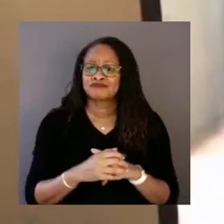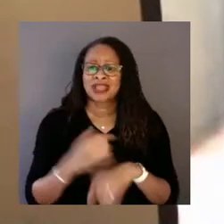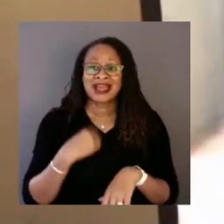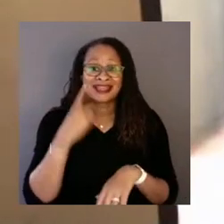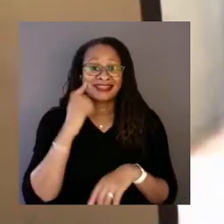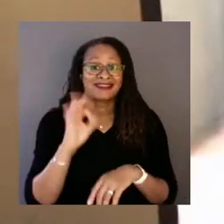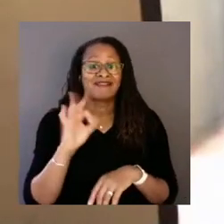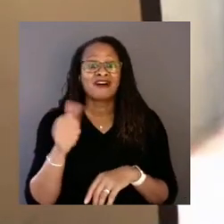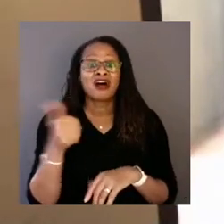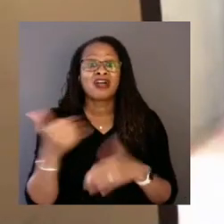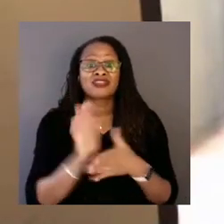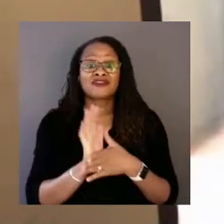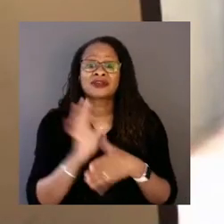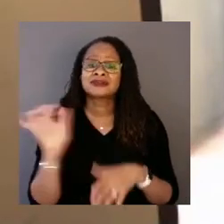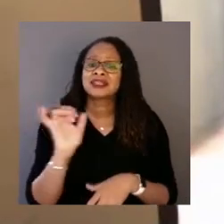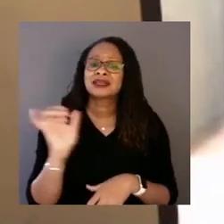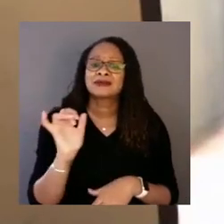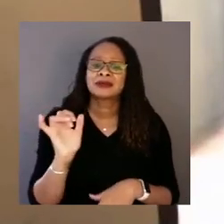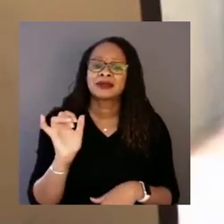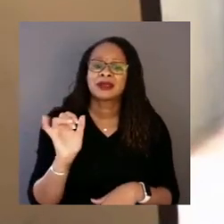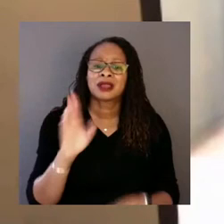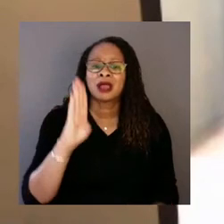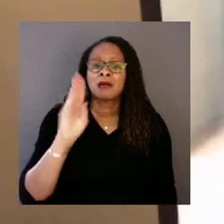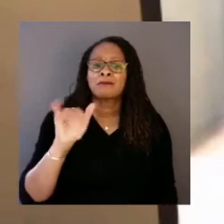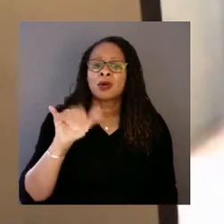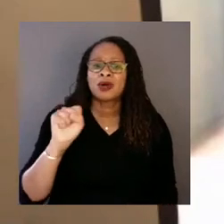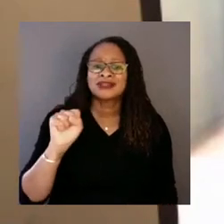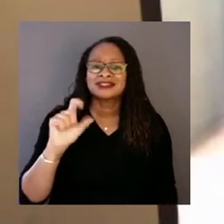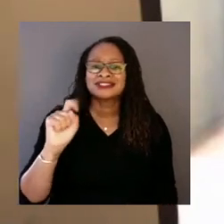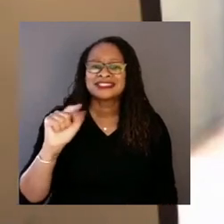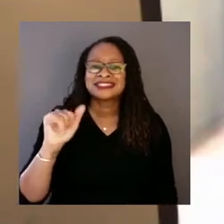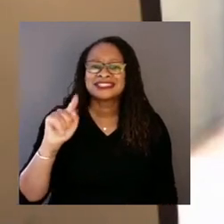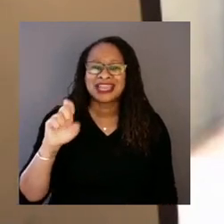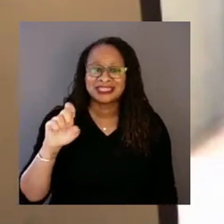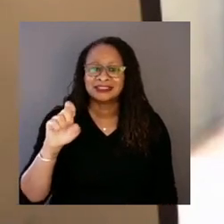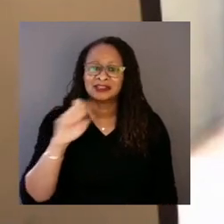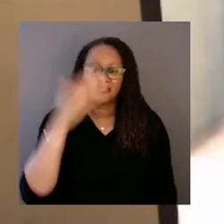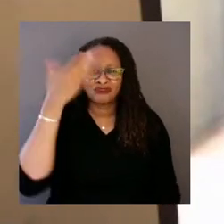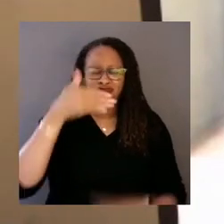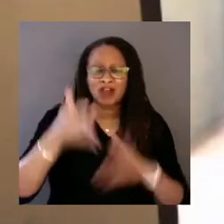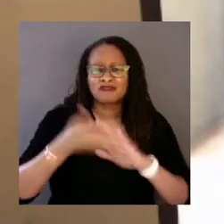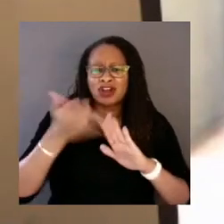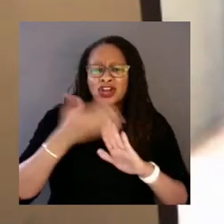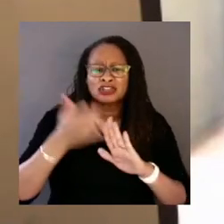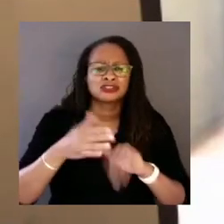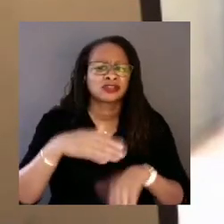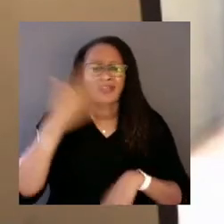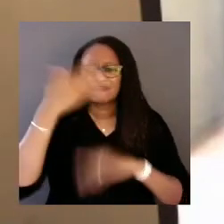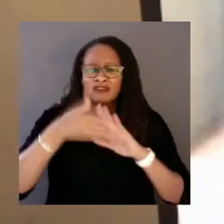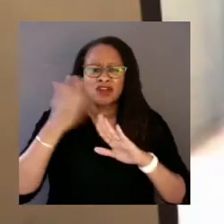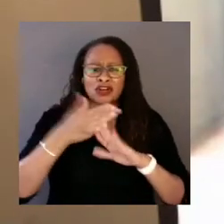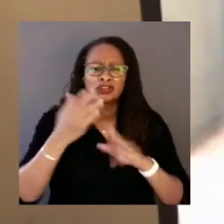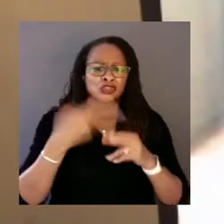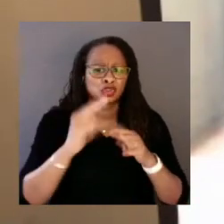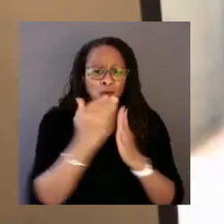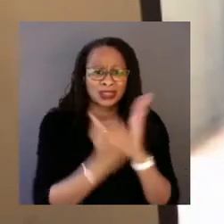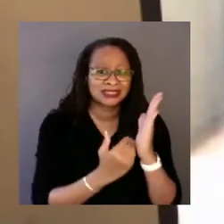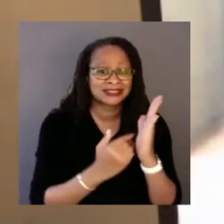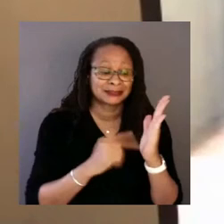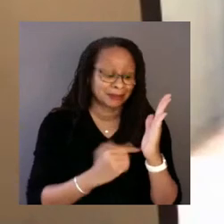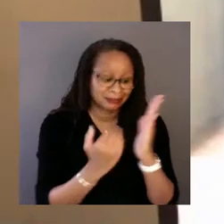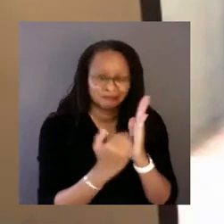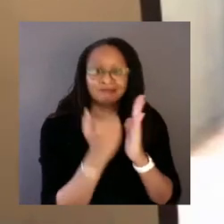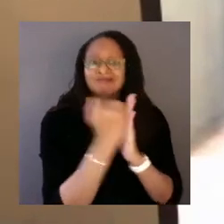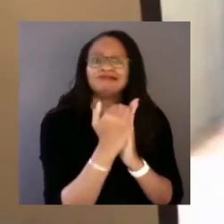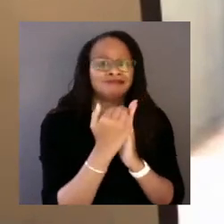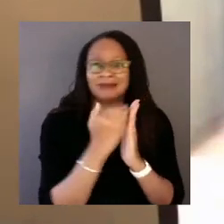you know, like Boys State, right? It was like a front runner. It made it to the shortlist, and then it didn't make it to the nomination. And